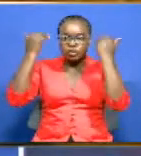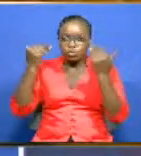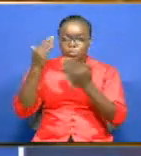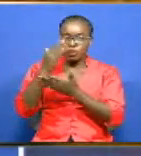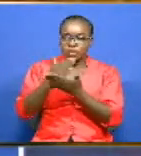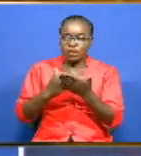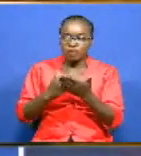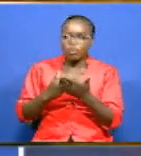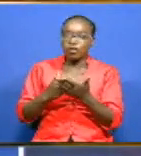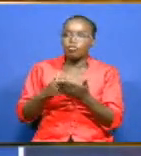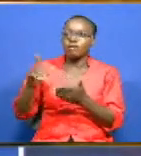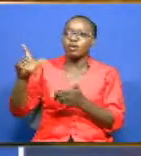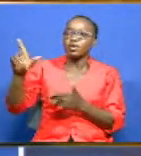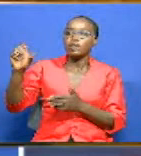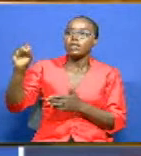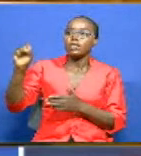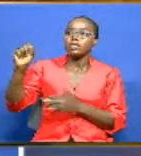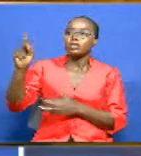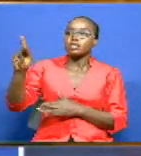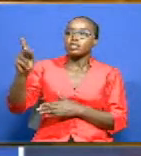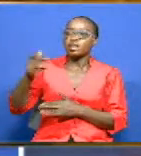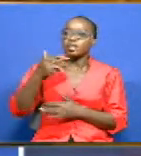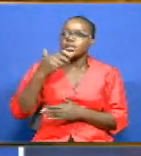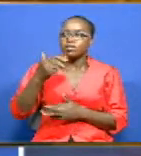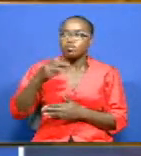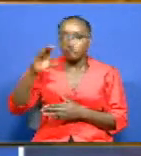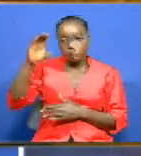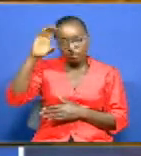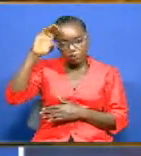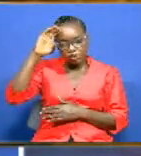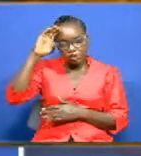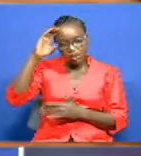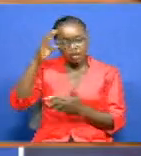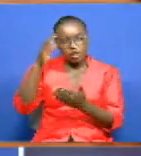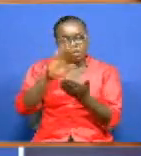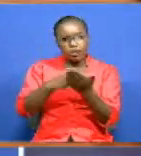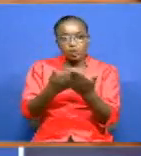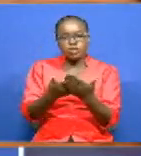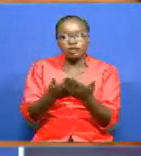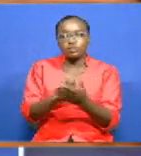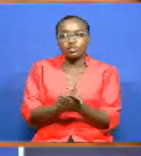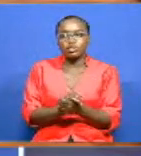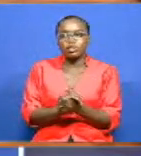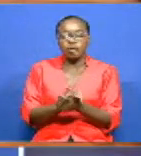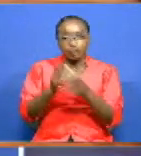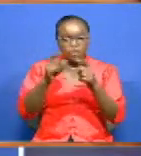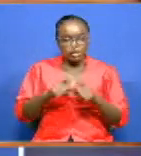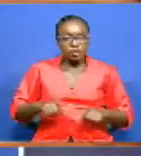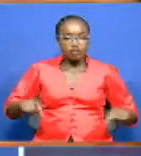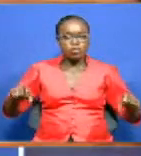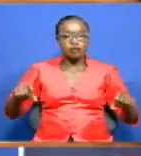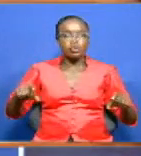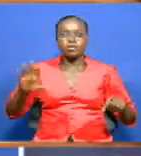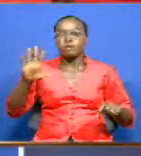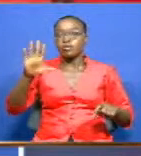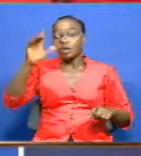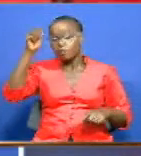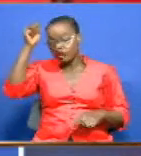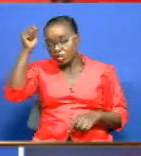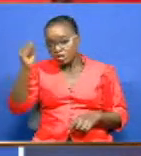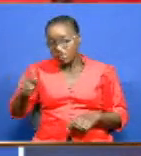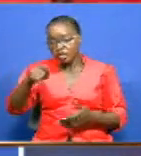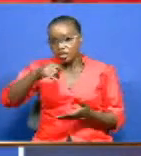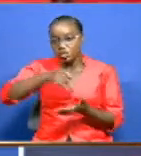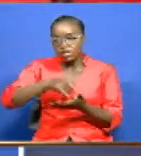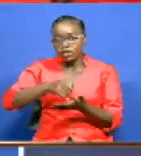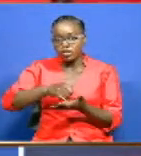I'm very grateful to the court for having considered the application and made. The bench, constituting of 5 judges,